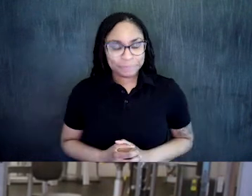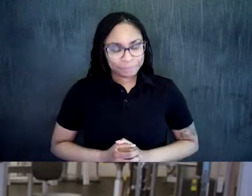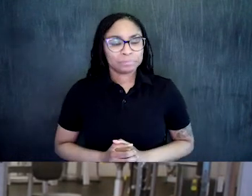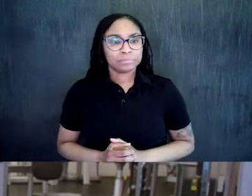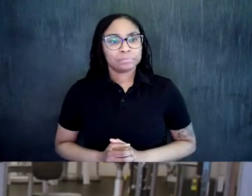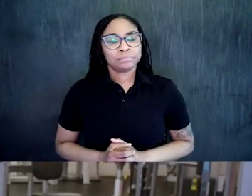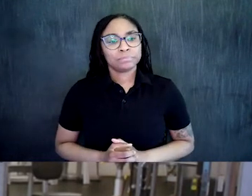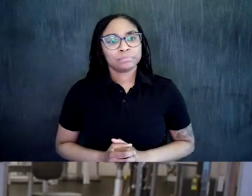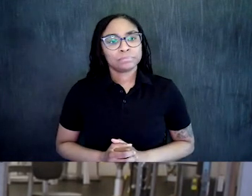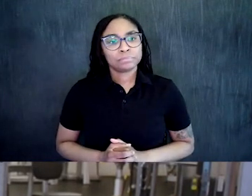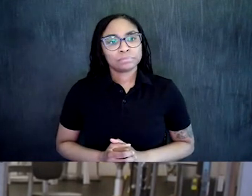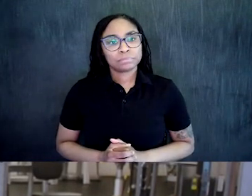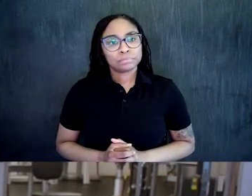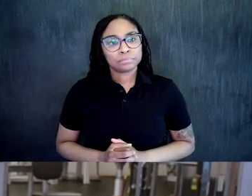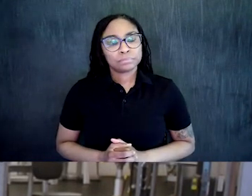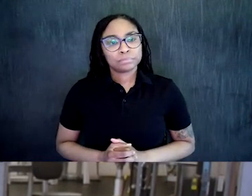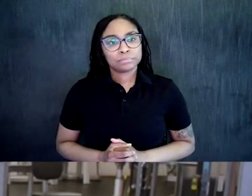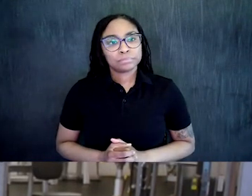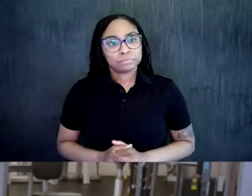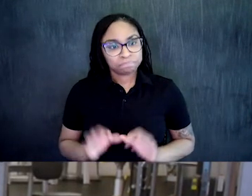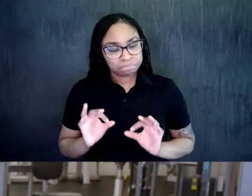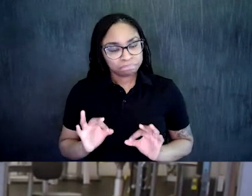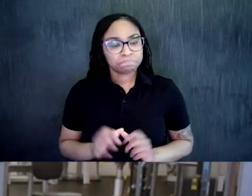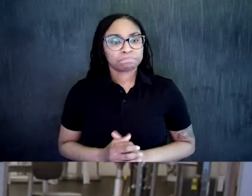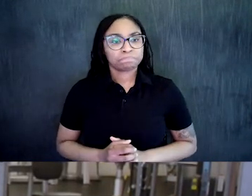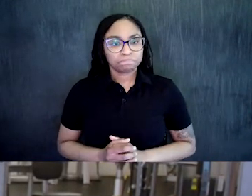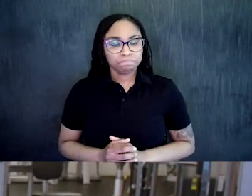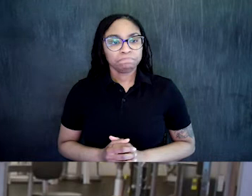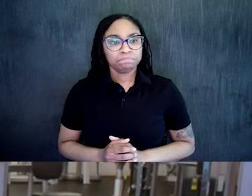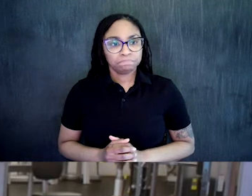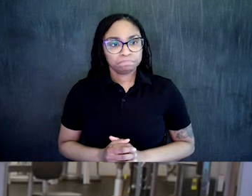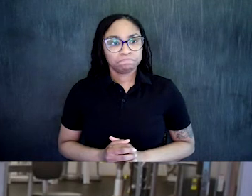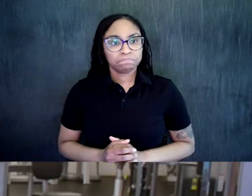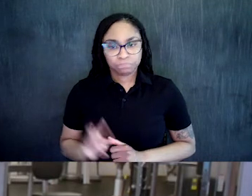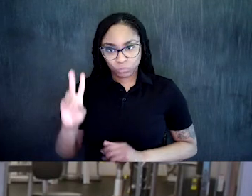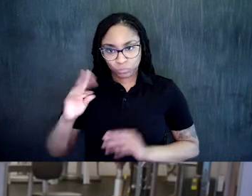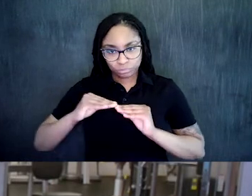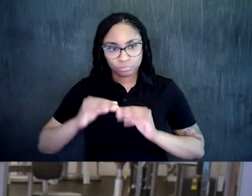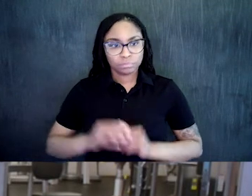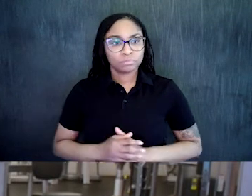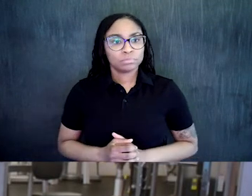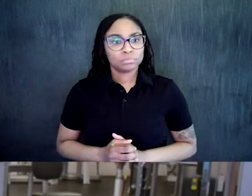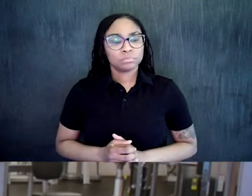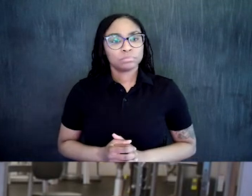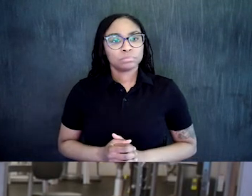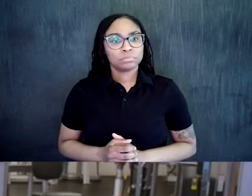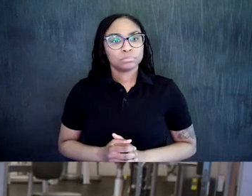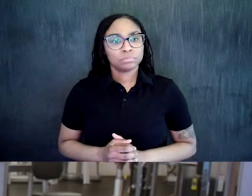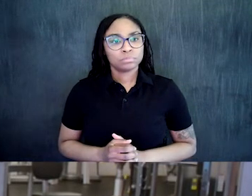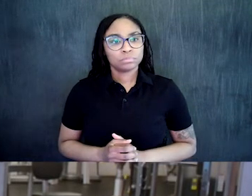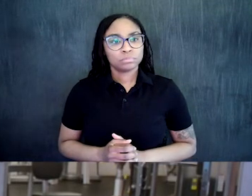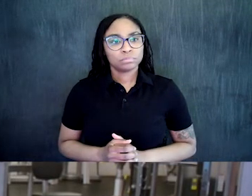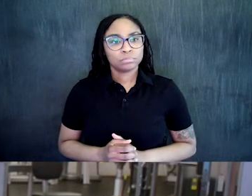This next exercise, we're gonna do some assisted shoulder abduction. So what we're gonna do is similar position as the other